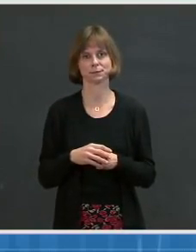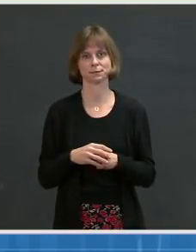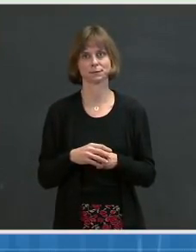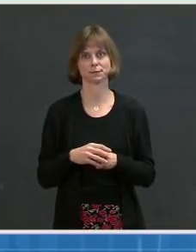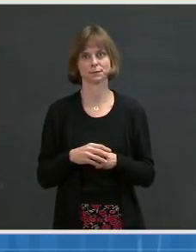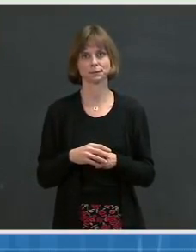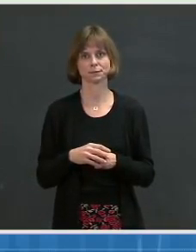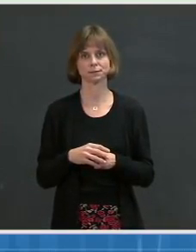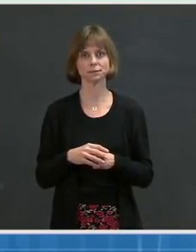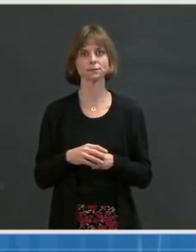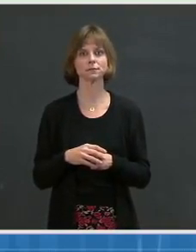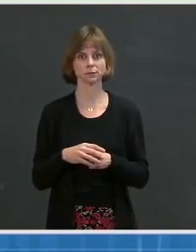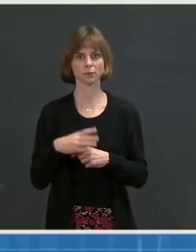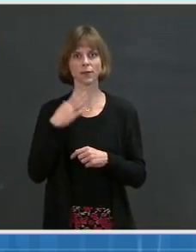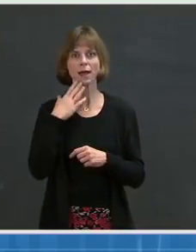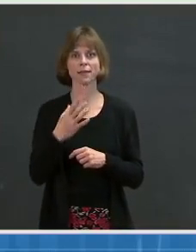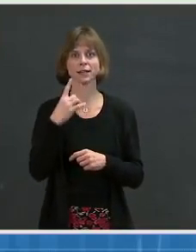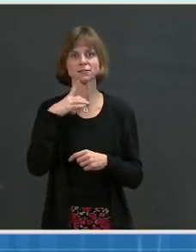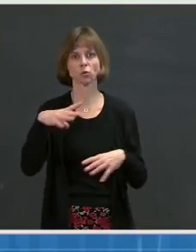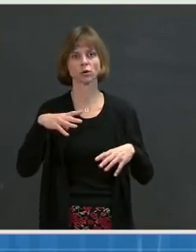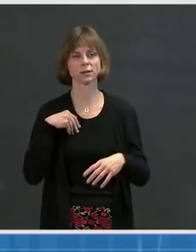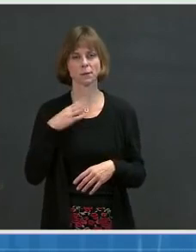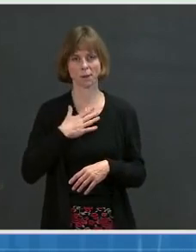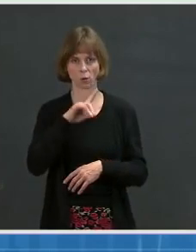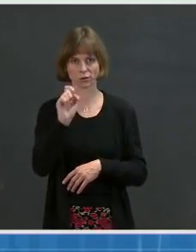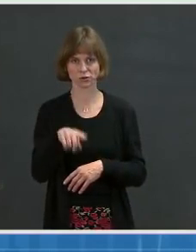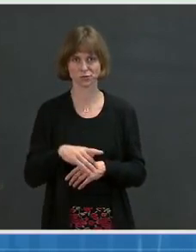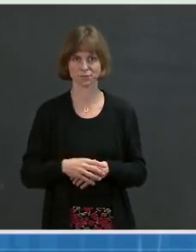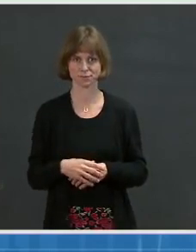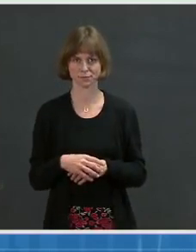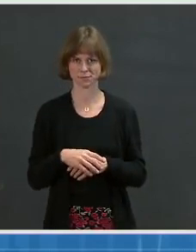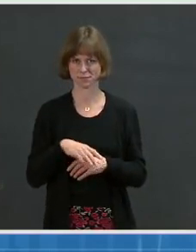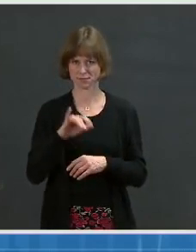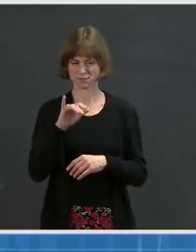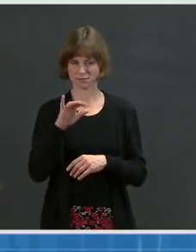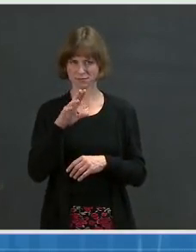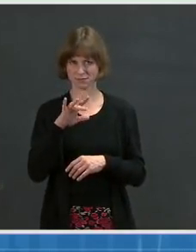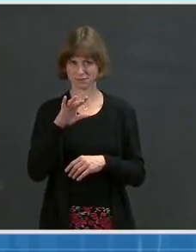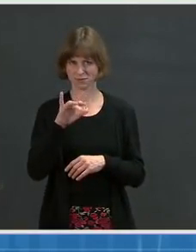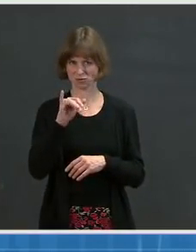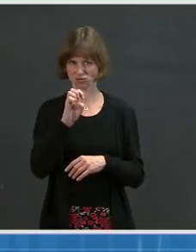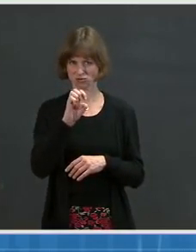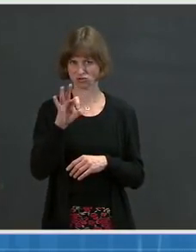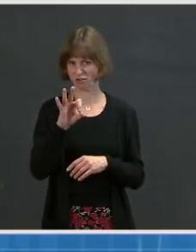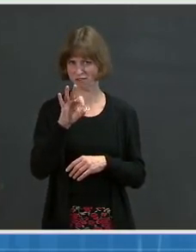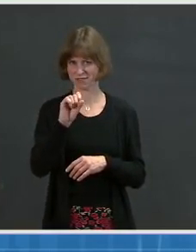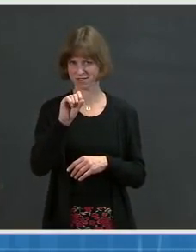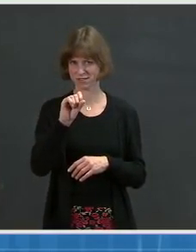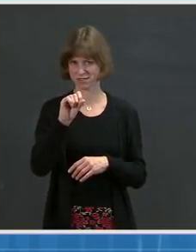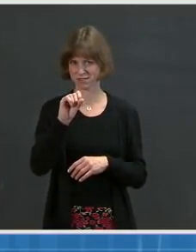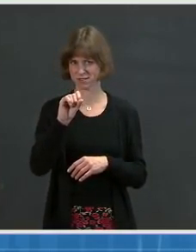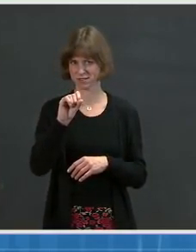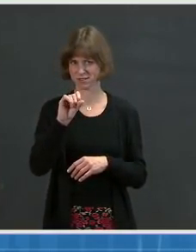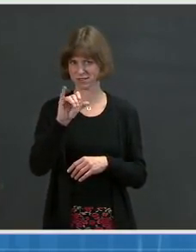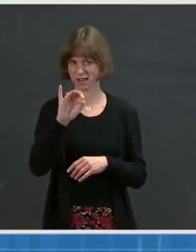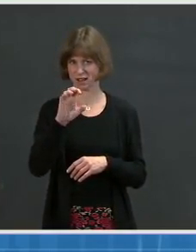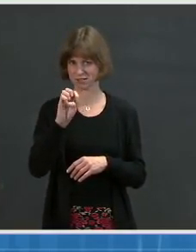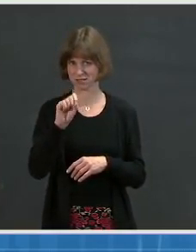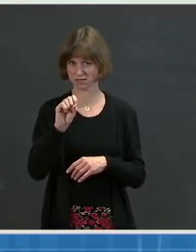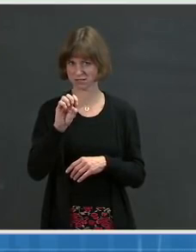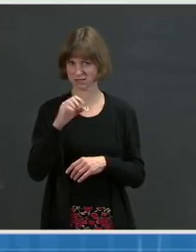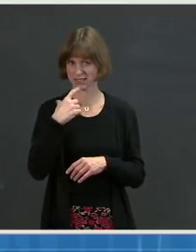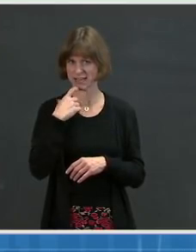Hi, thank you for taking my question. And Jeff Zients mentioned that you're caught up